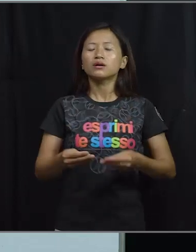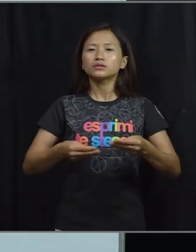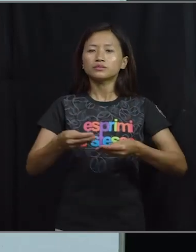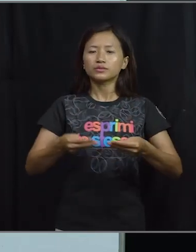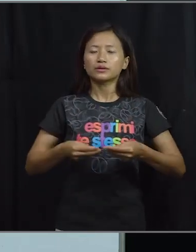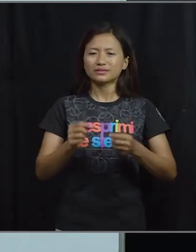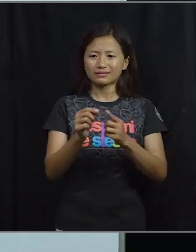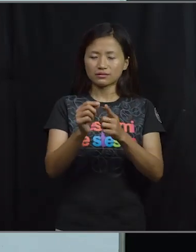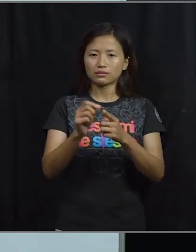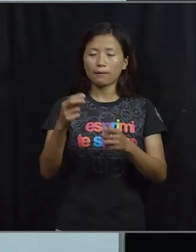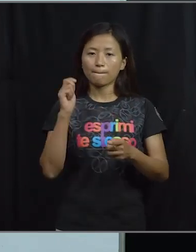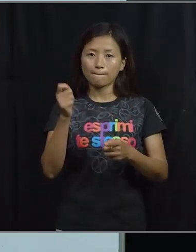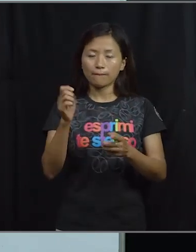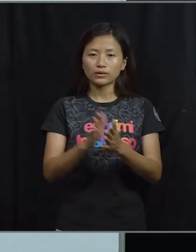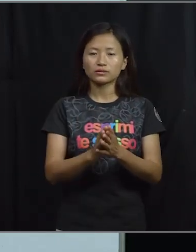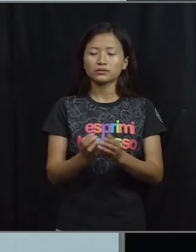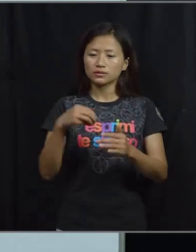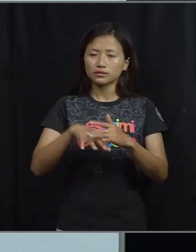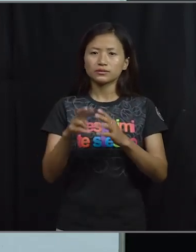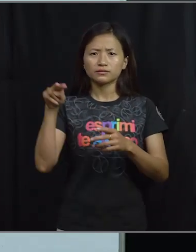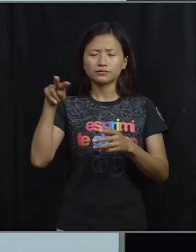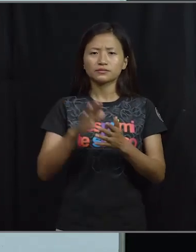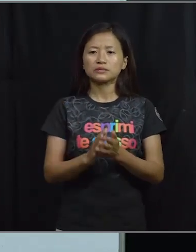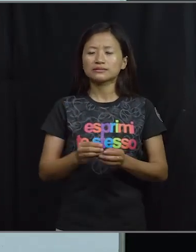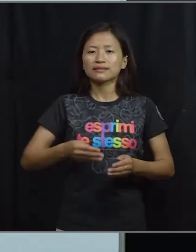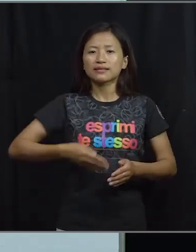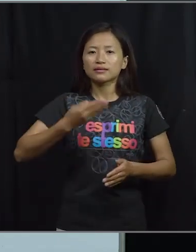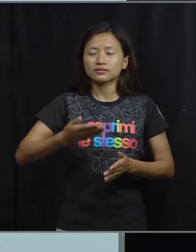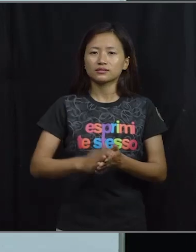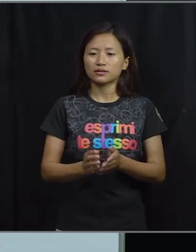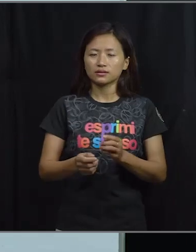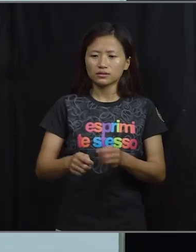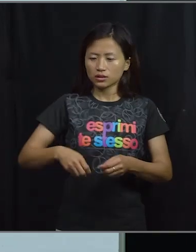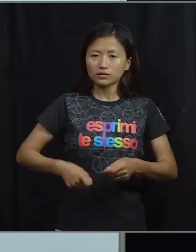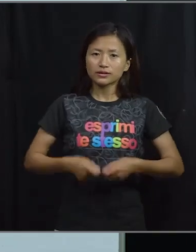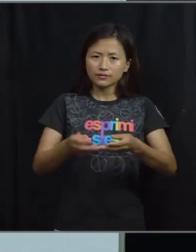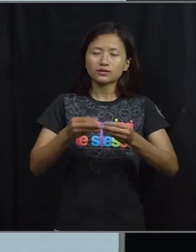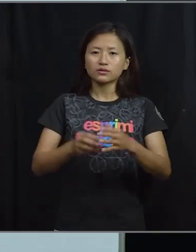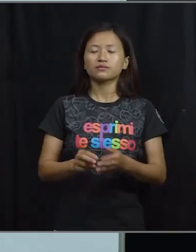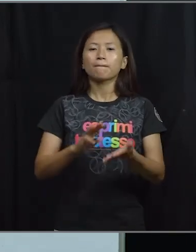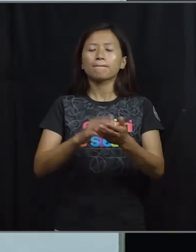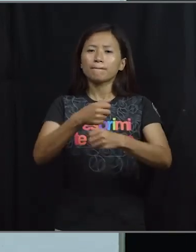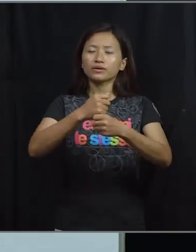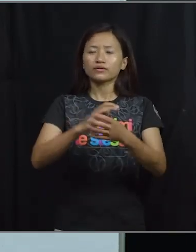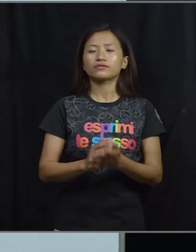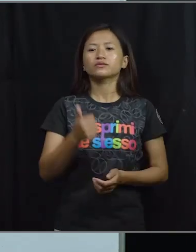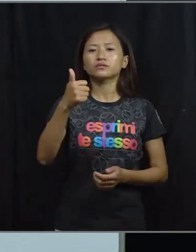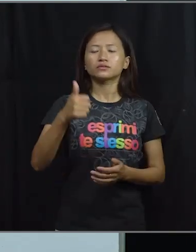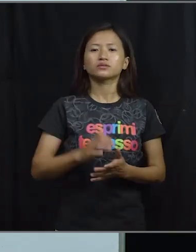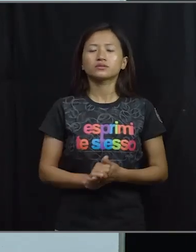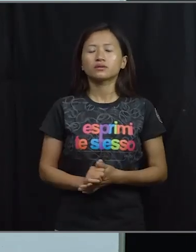enterprises refers to those enterprises which deals in producing, manufacturing of goods.